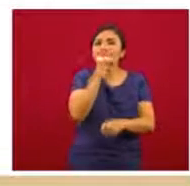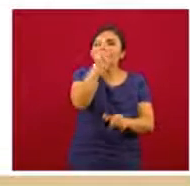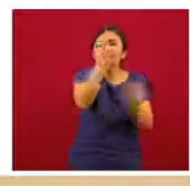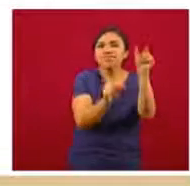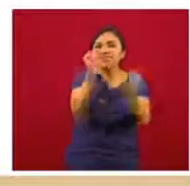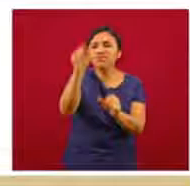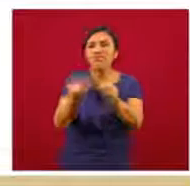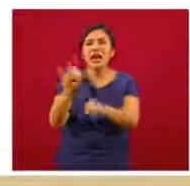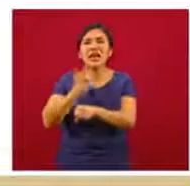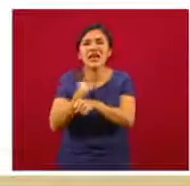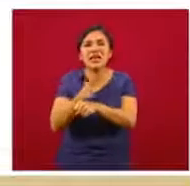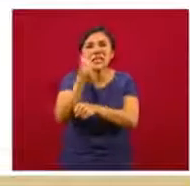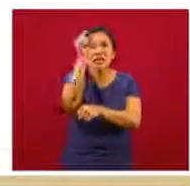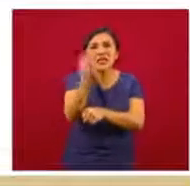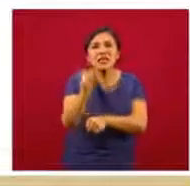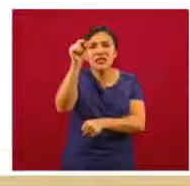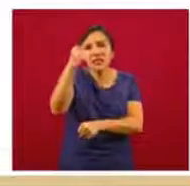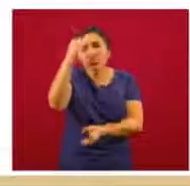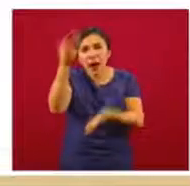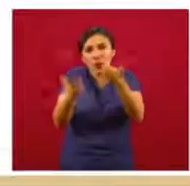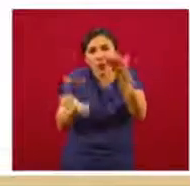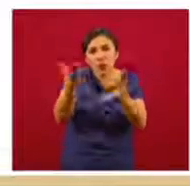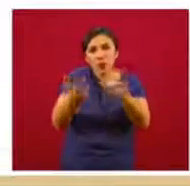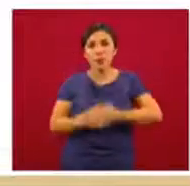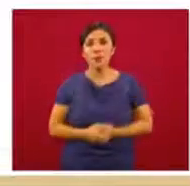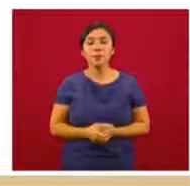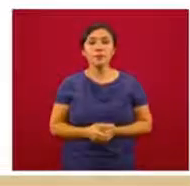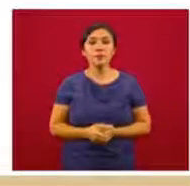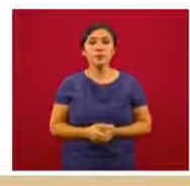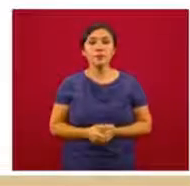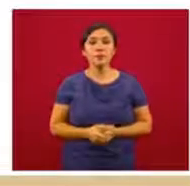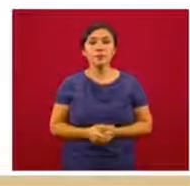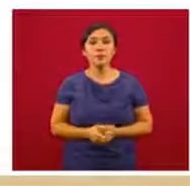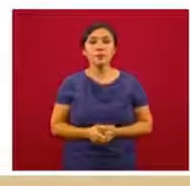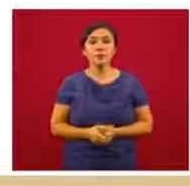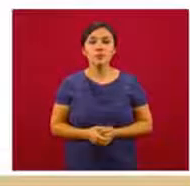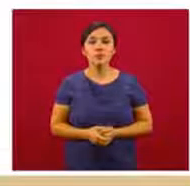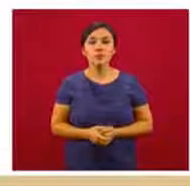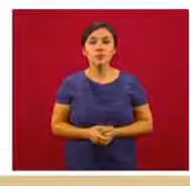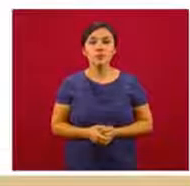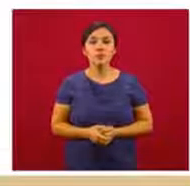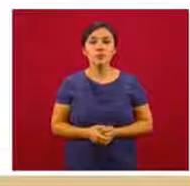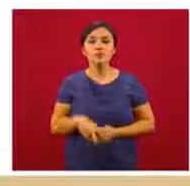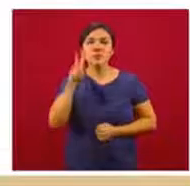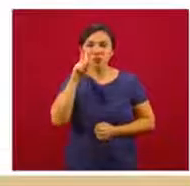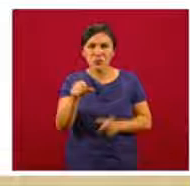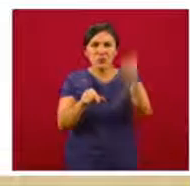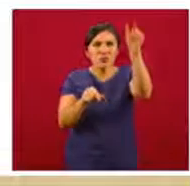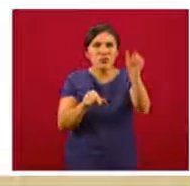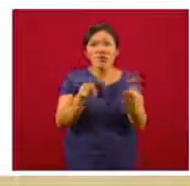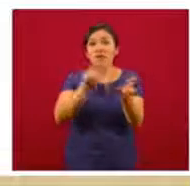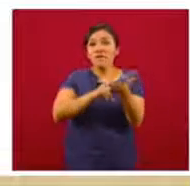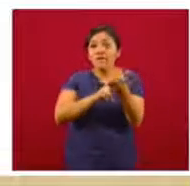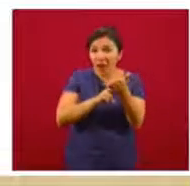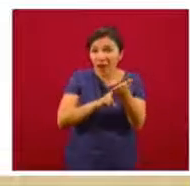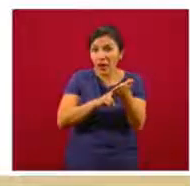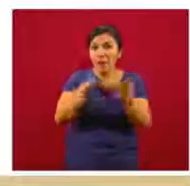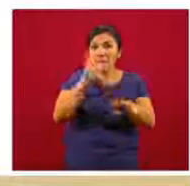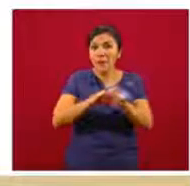last few days, when we incorporated the gray bars as the comparison checkpoint. In any of